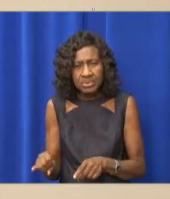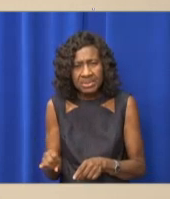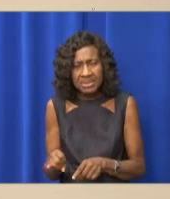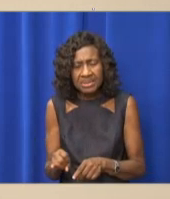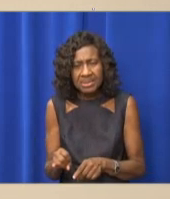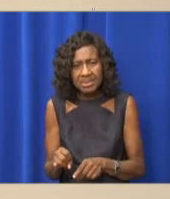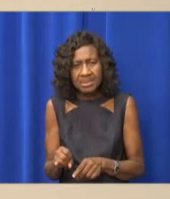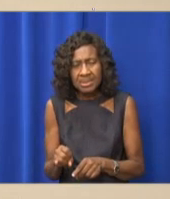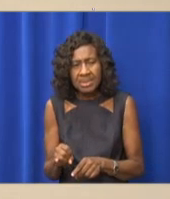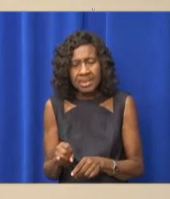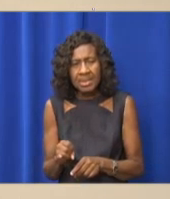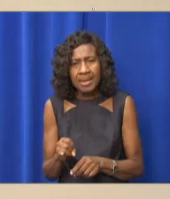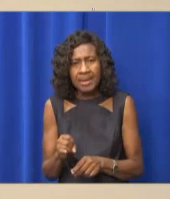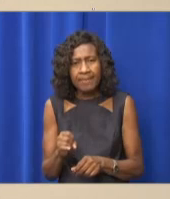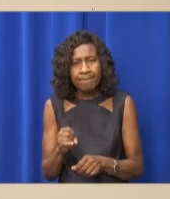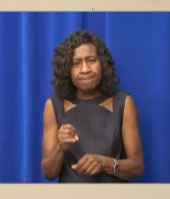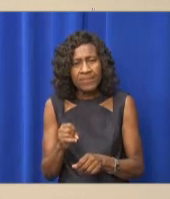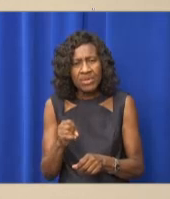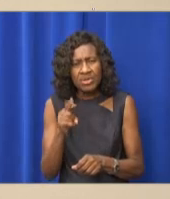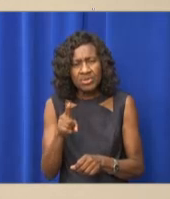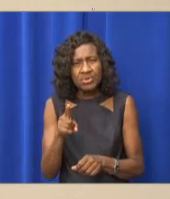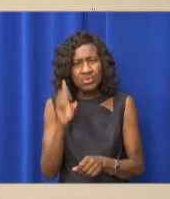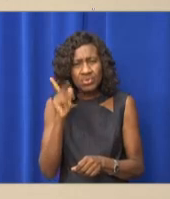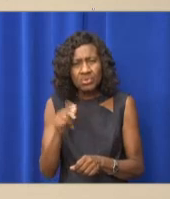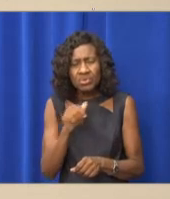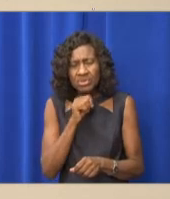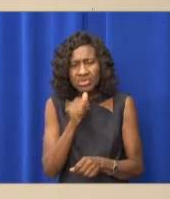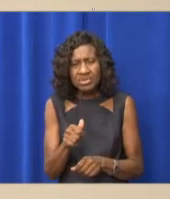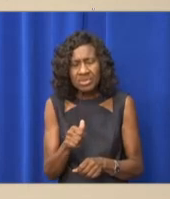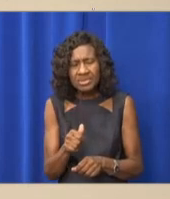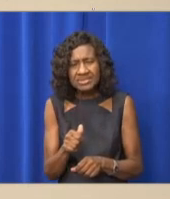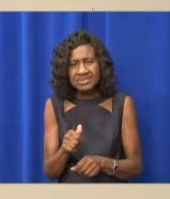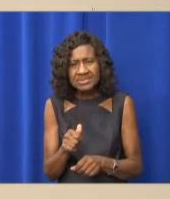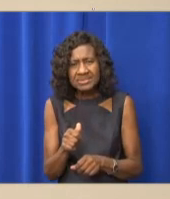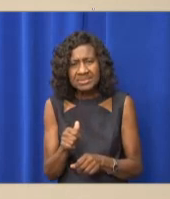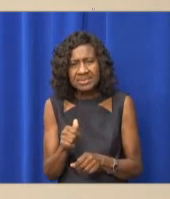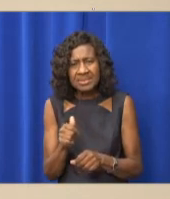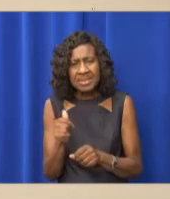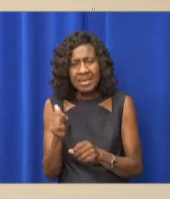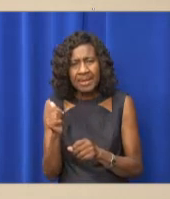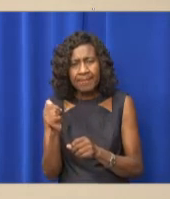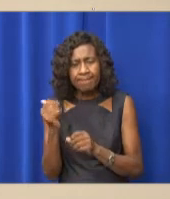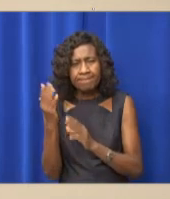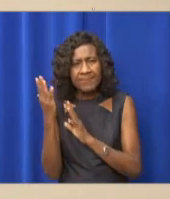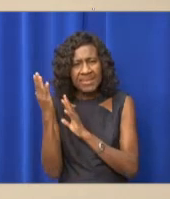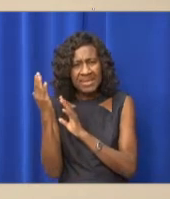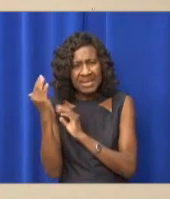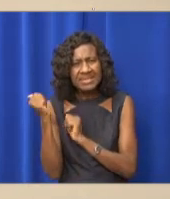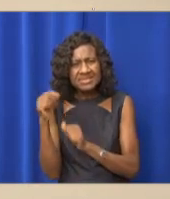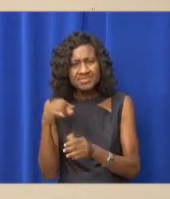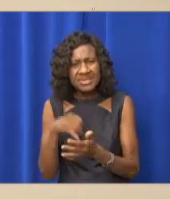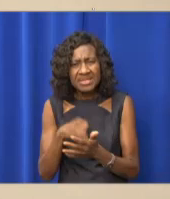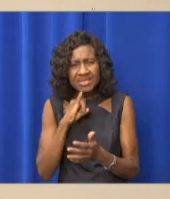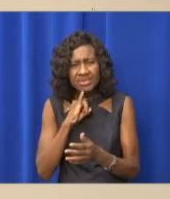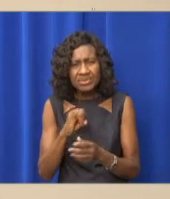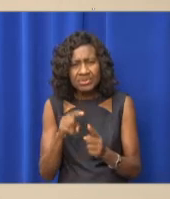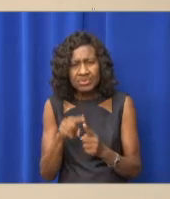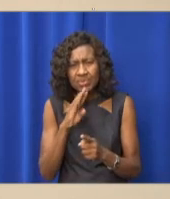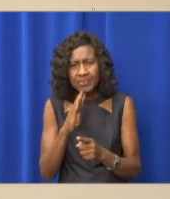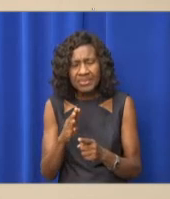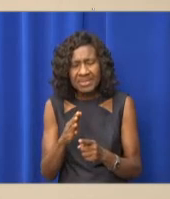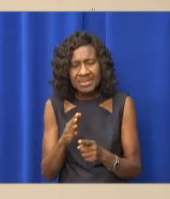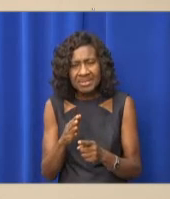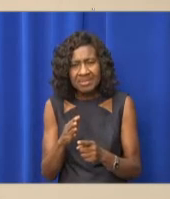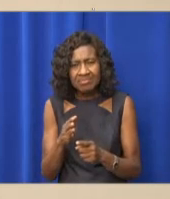infringe upon what one would normally expect are people's rights of movement and an ability